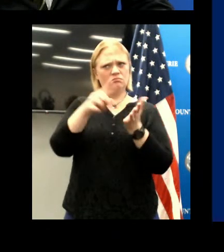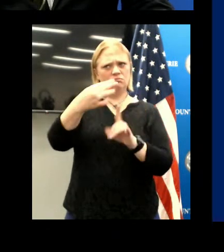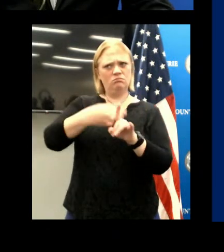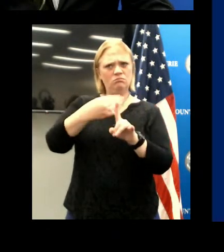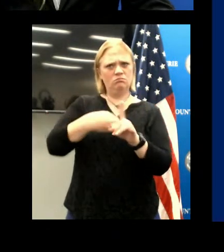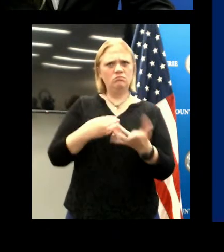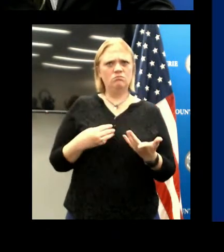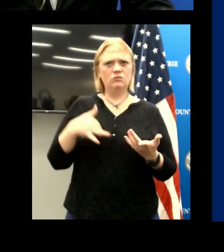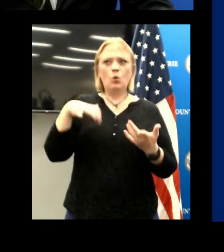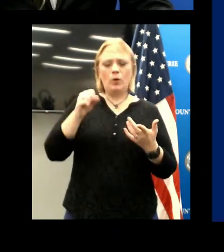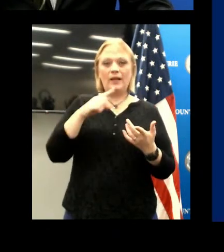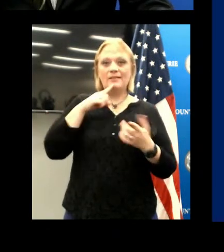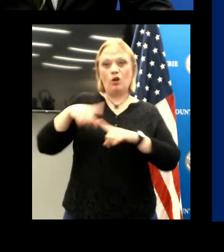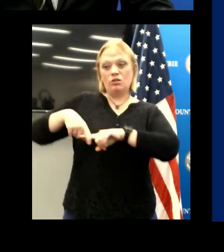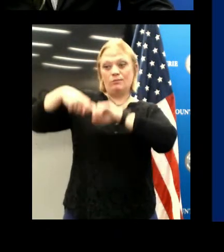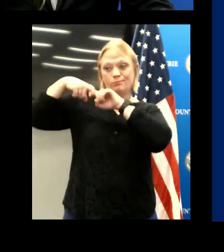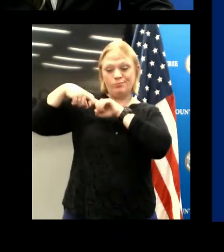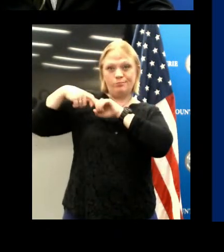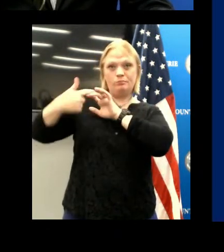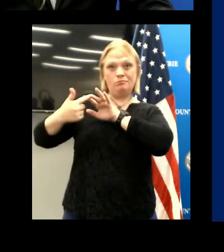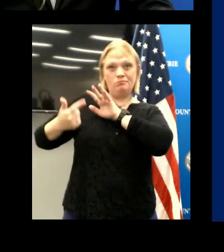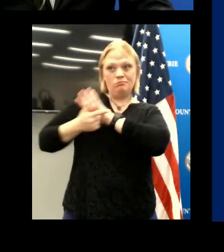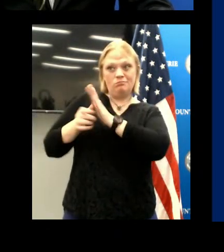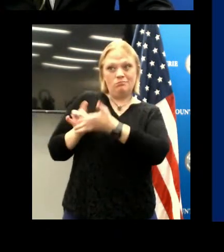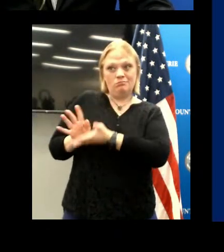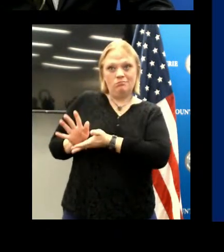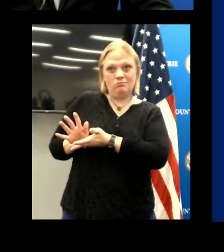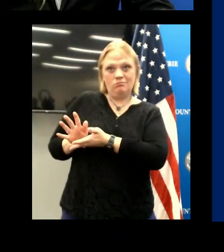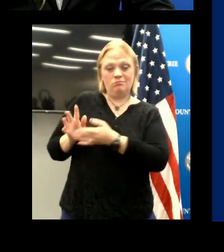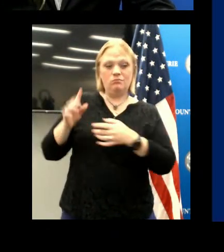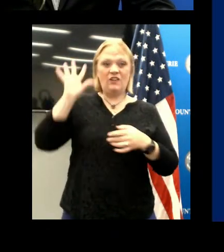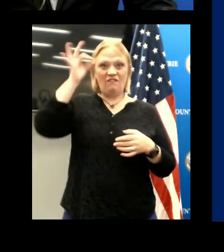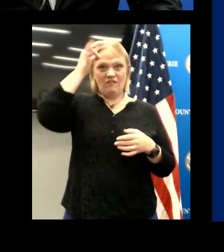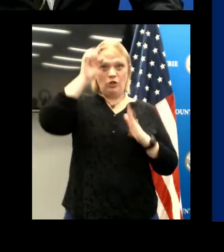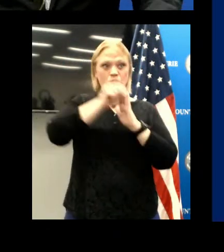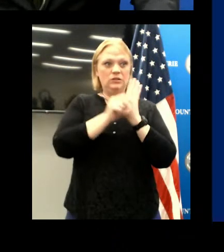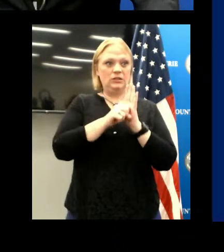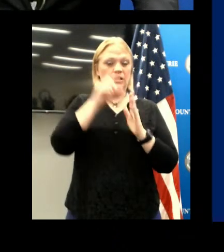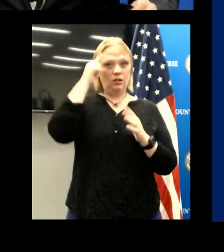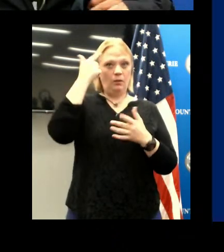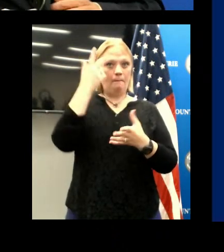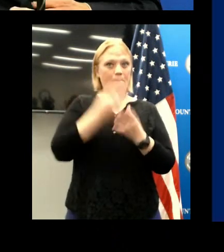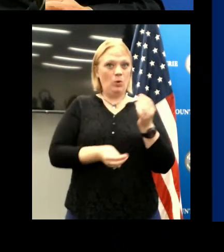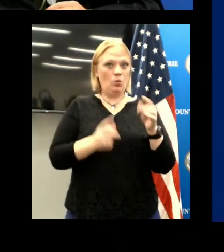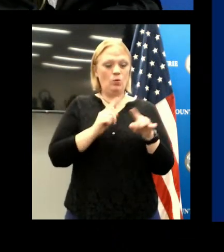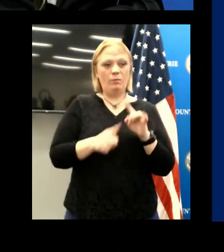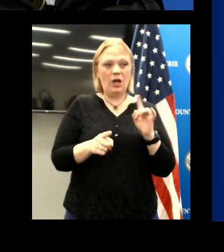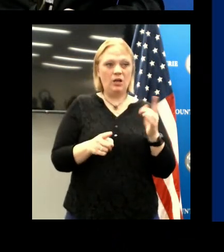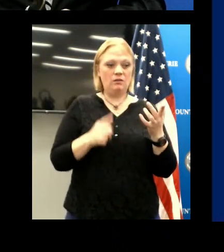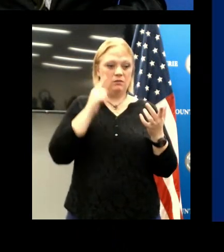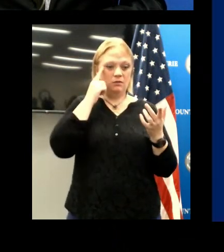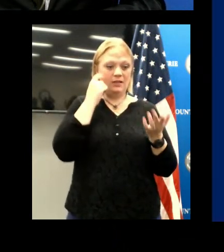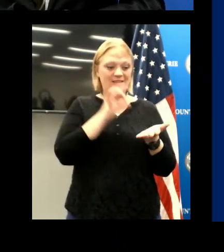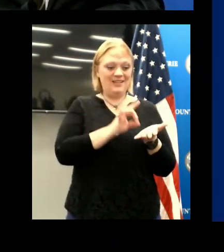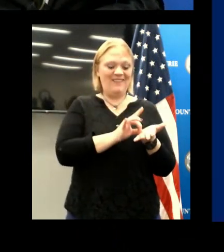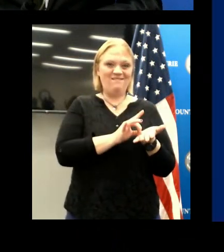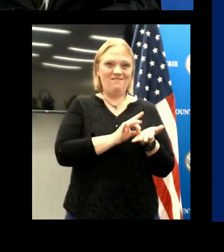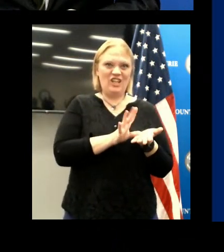So while there's a prohibition on evictions from both the federal and state governments, it is a prohibition on evictions.